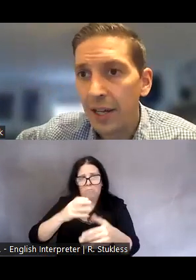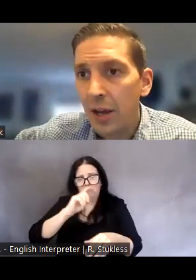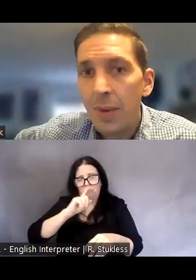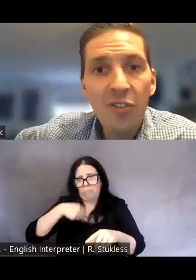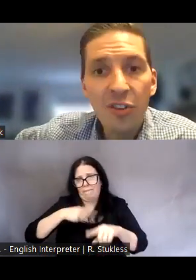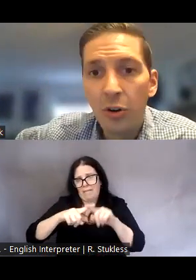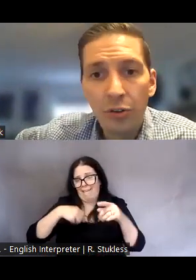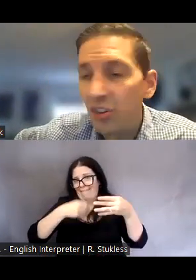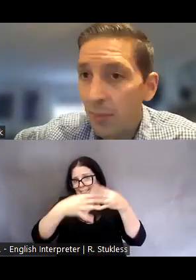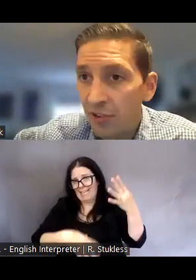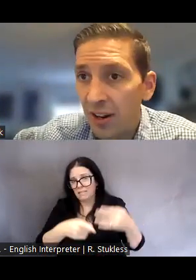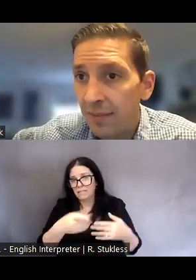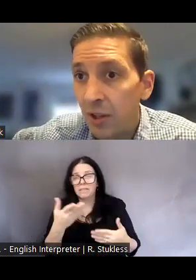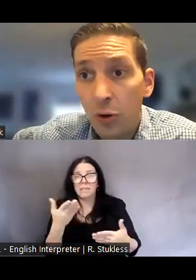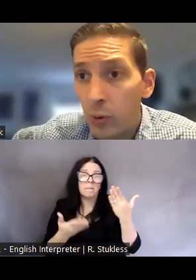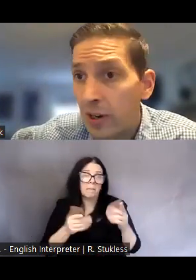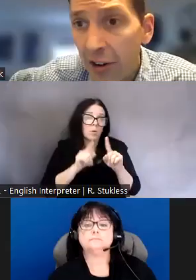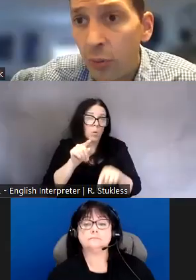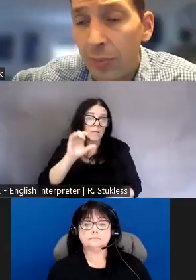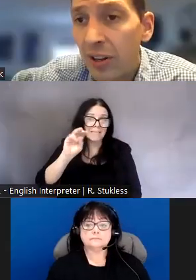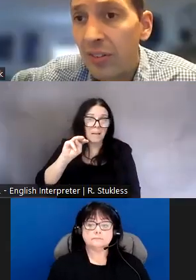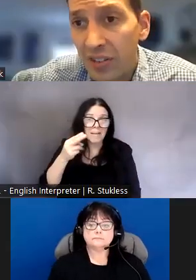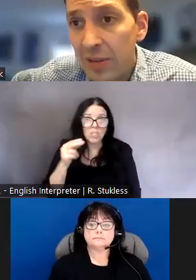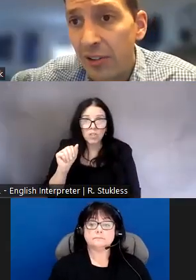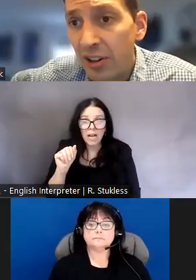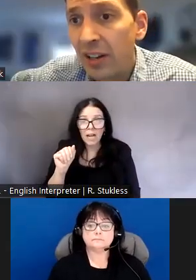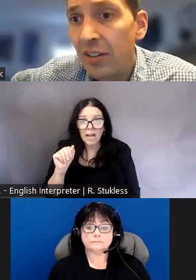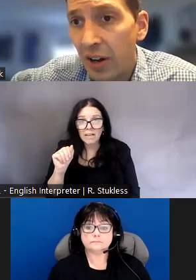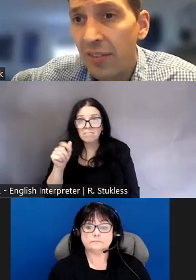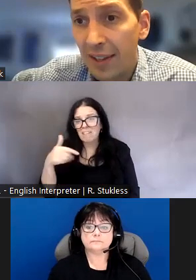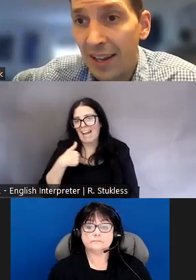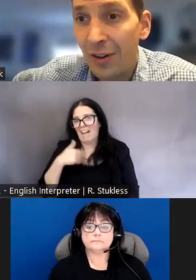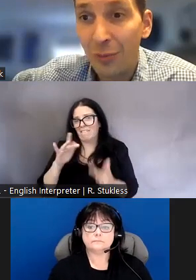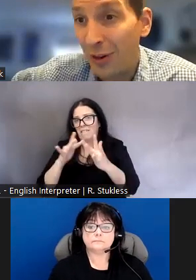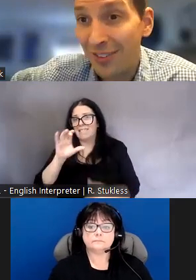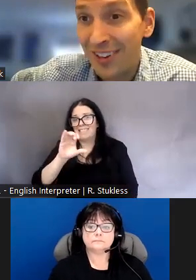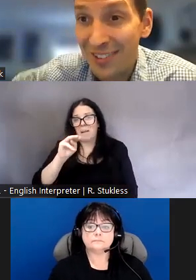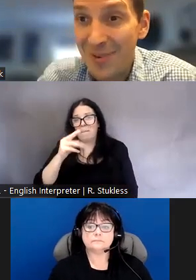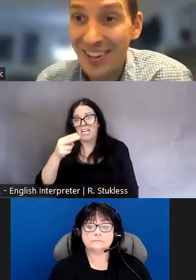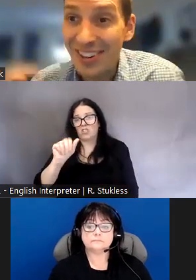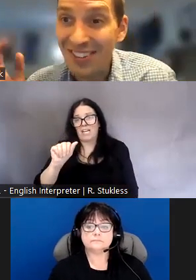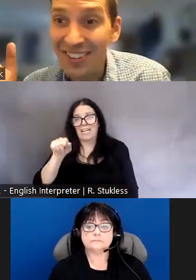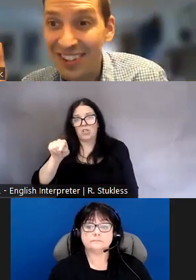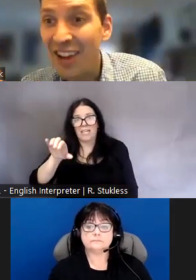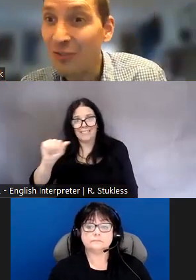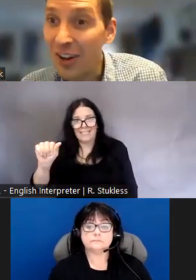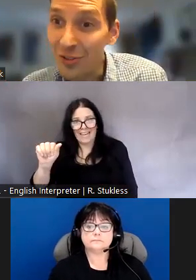here. Maybe it's your local CMHA. You can go to our national website, cmha.ca. I know it's be hard to sign,